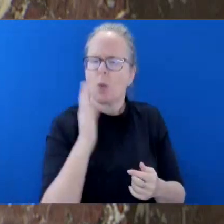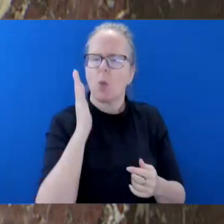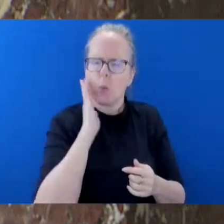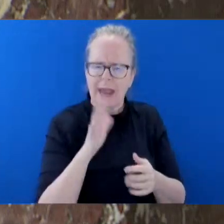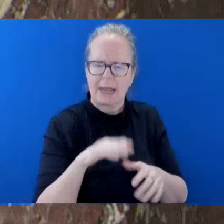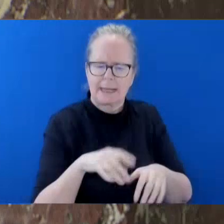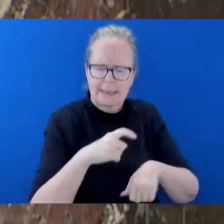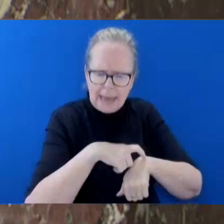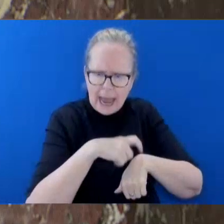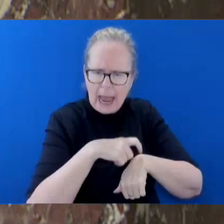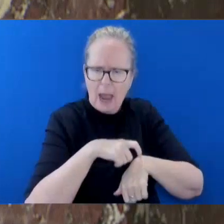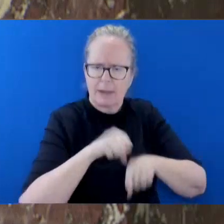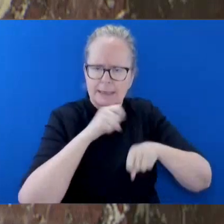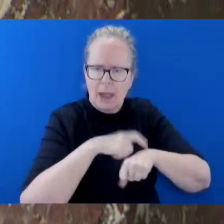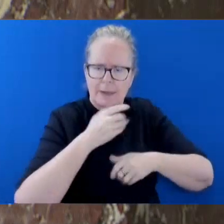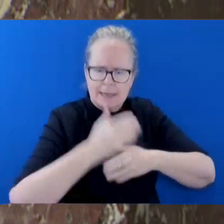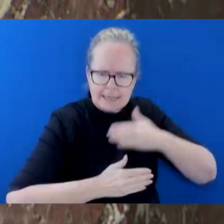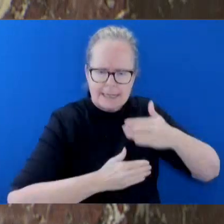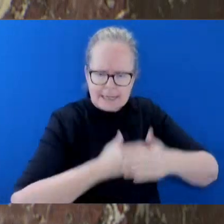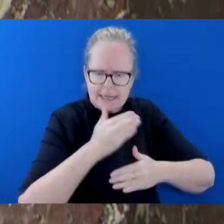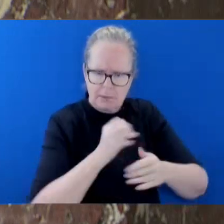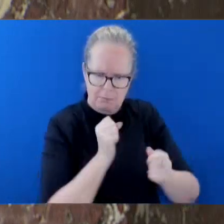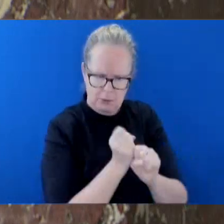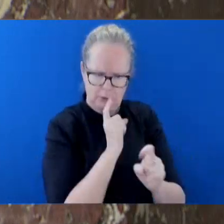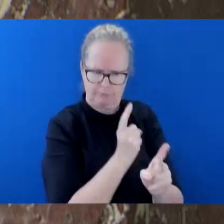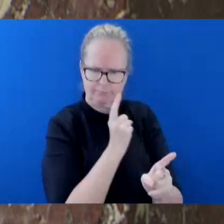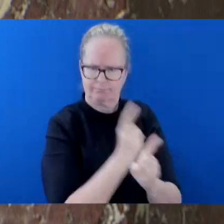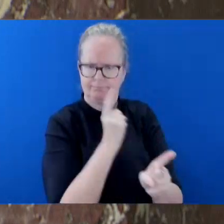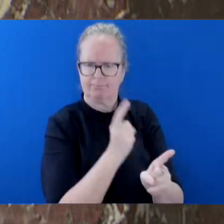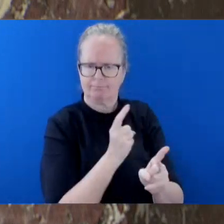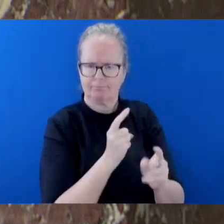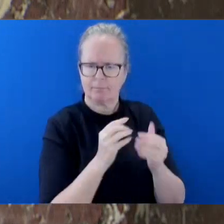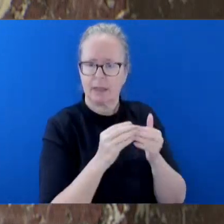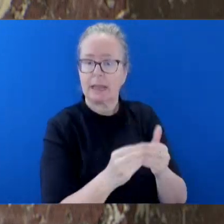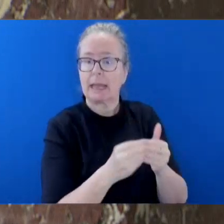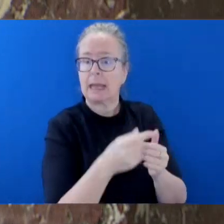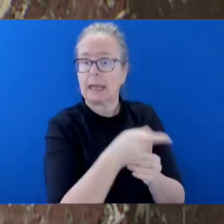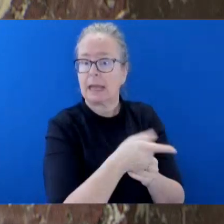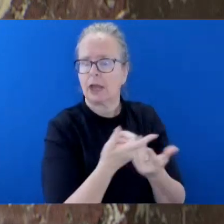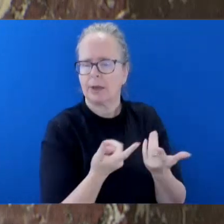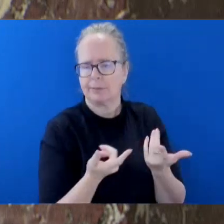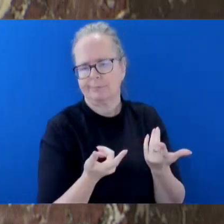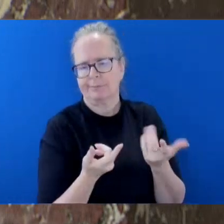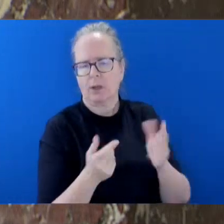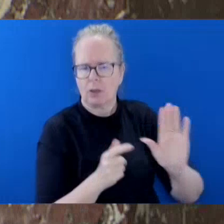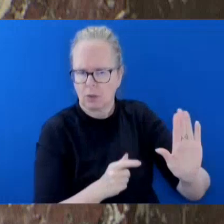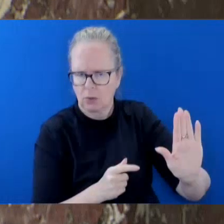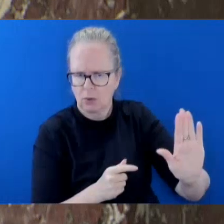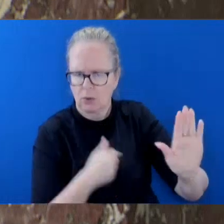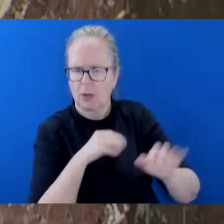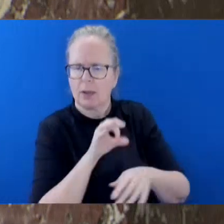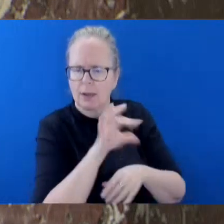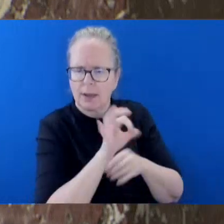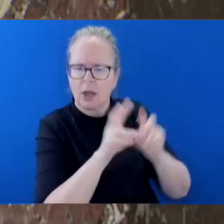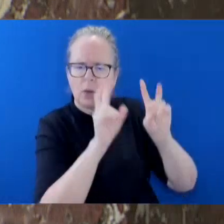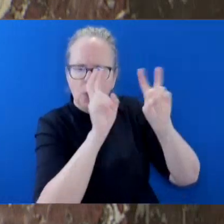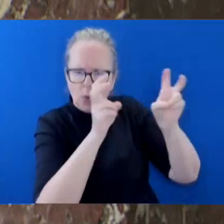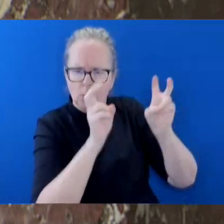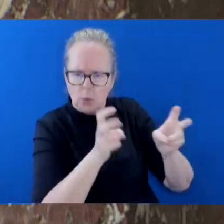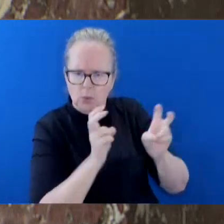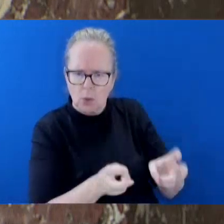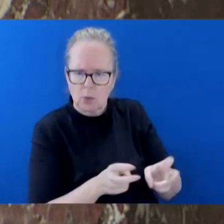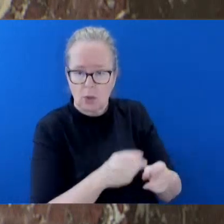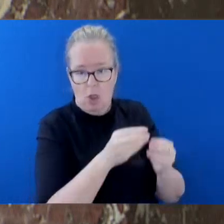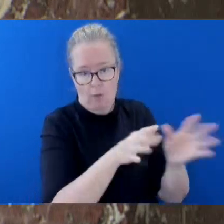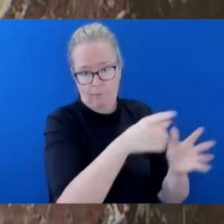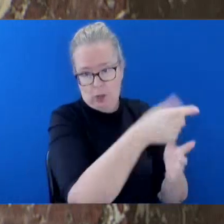The opposition leader scoffs, but I'll read him some quotes from people that he might be interested in, because he's clearly not interested in hearing. Well, I'll read both sides of